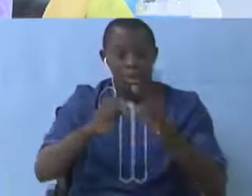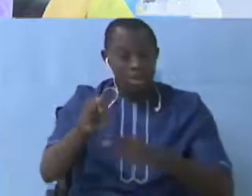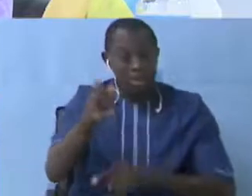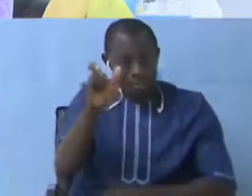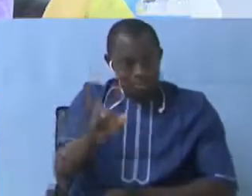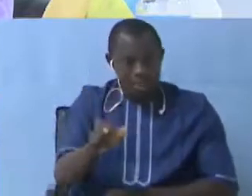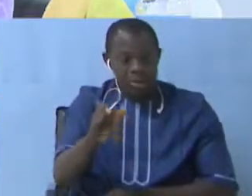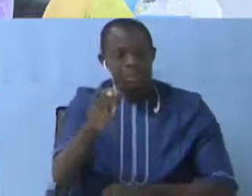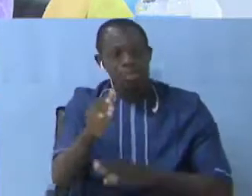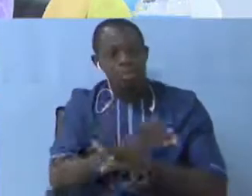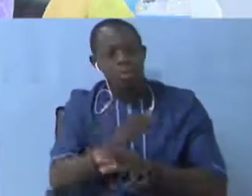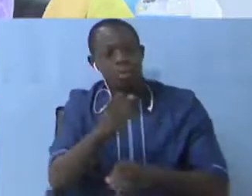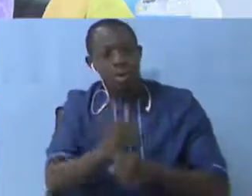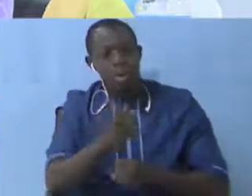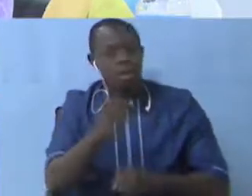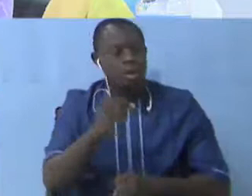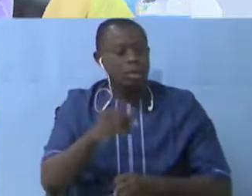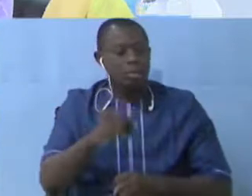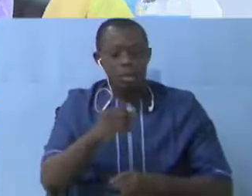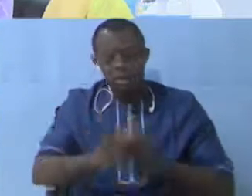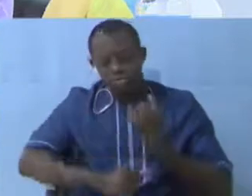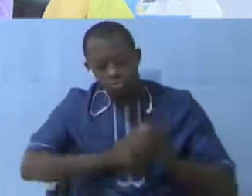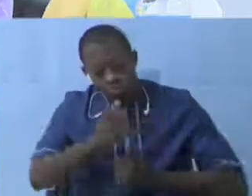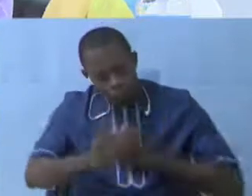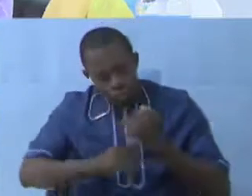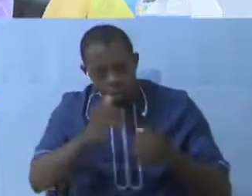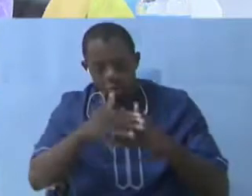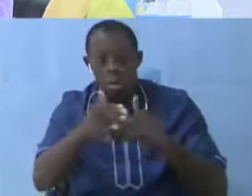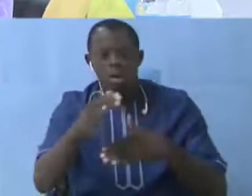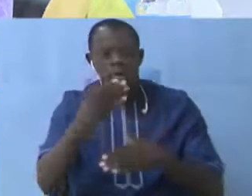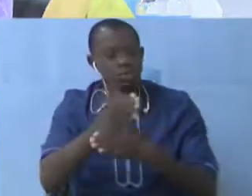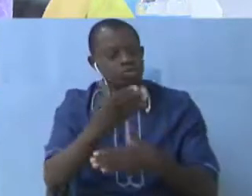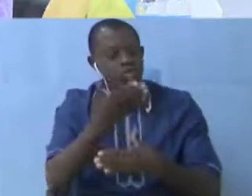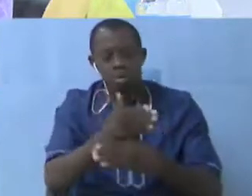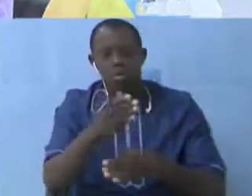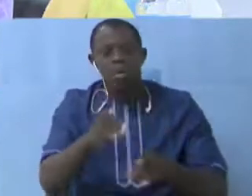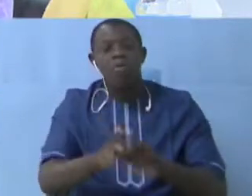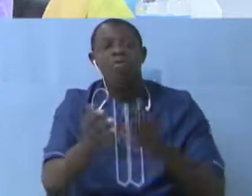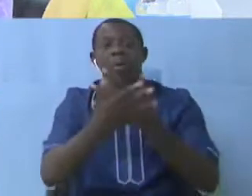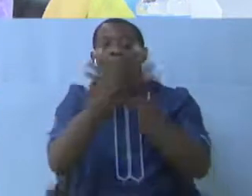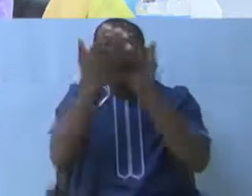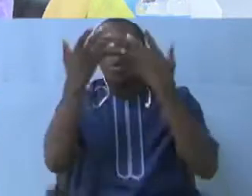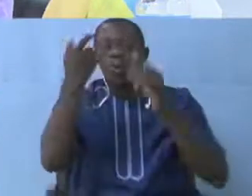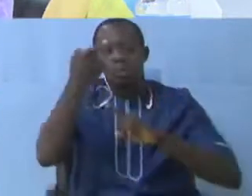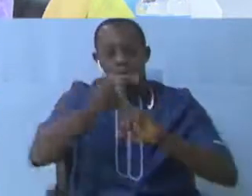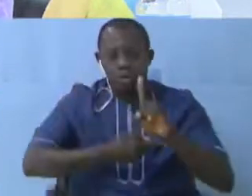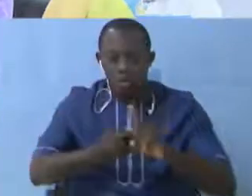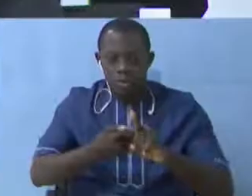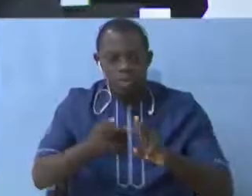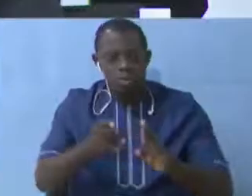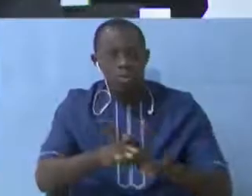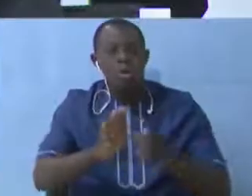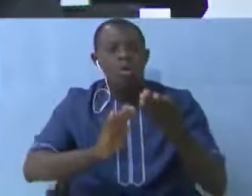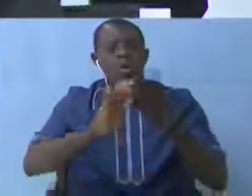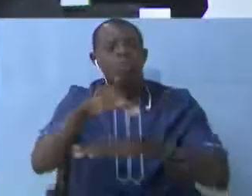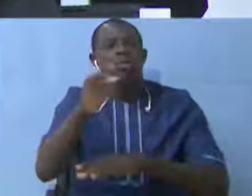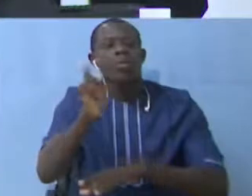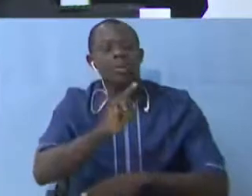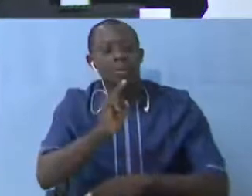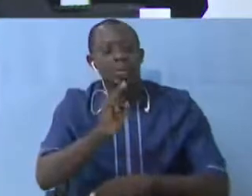harassed for many months. ci mbiri Abdoulaye John nag daldi woon nañ ko toroxal ci ay weer yu bari. Over a